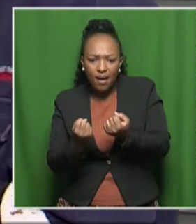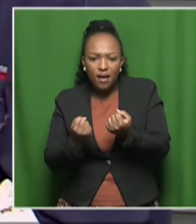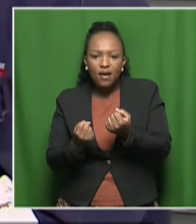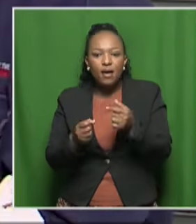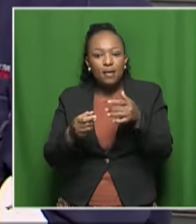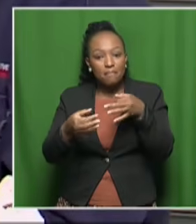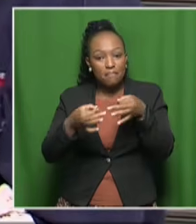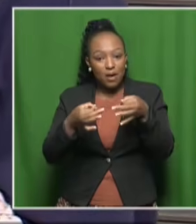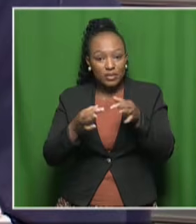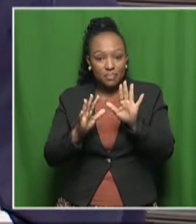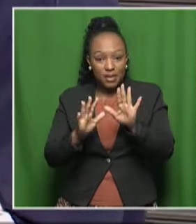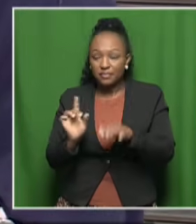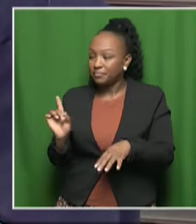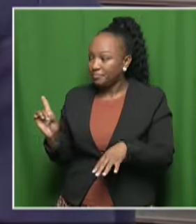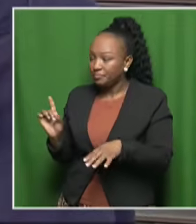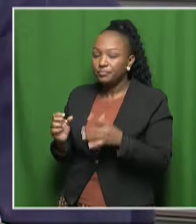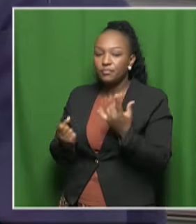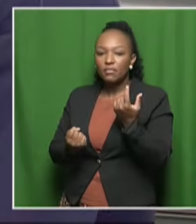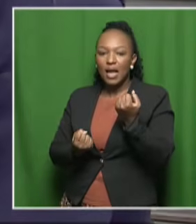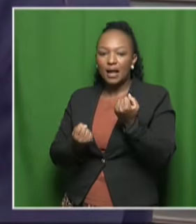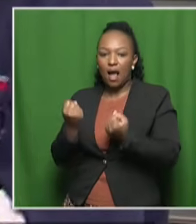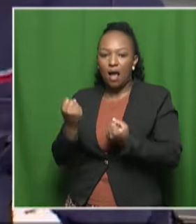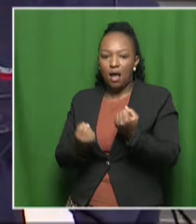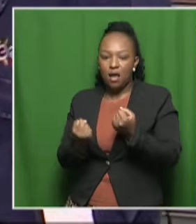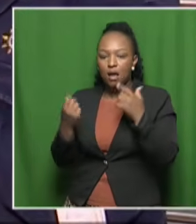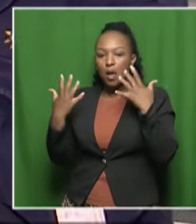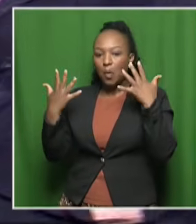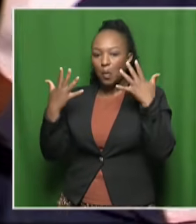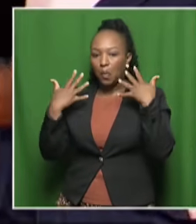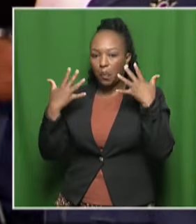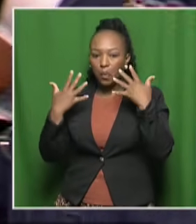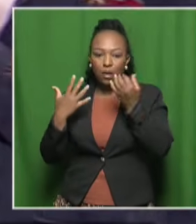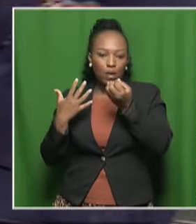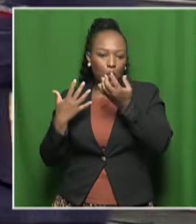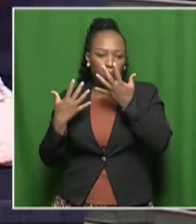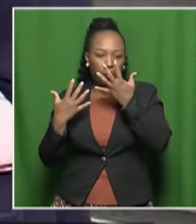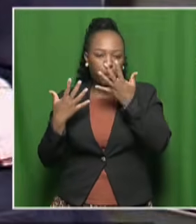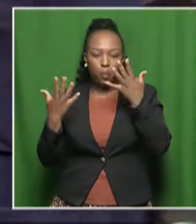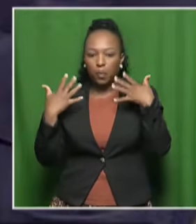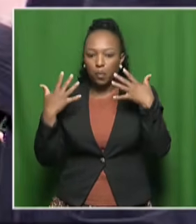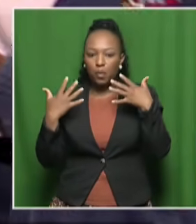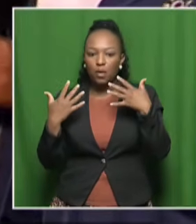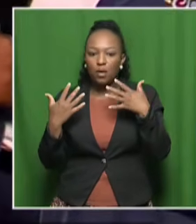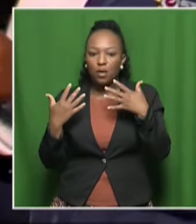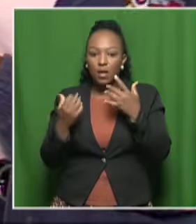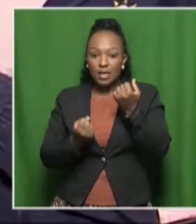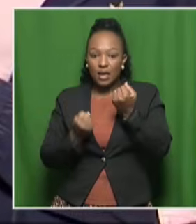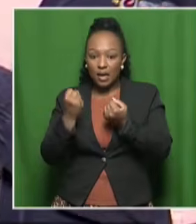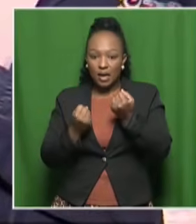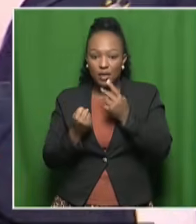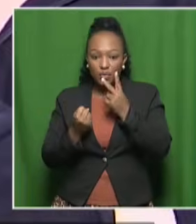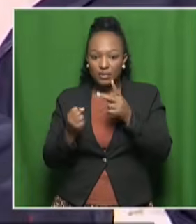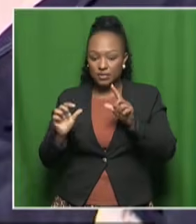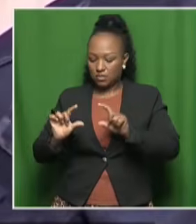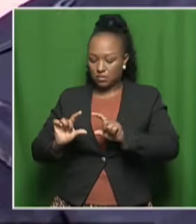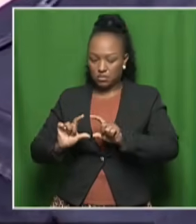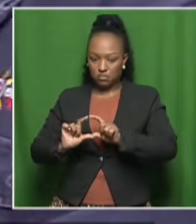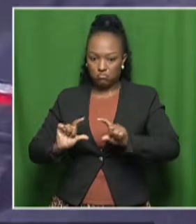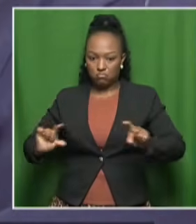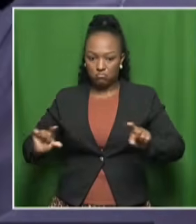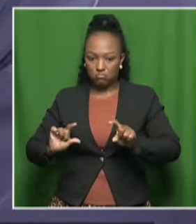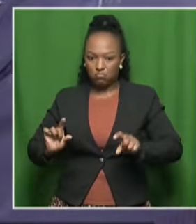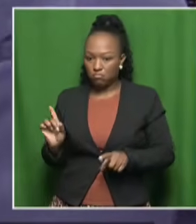through this automotive air conditioning. The part that you see mostly in your car is this part. This part, everybody knows